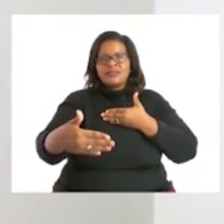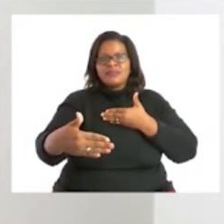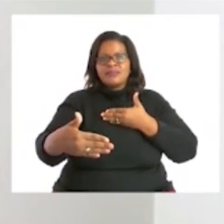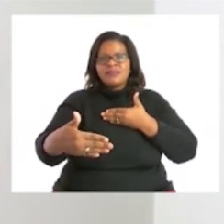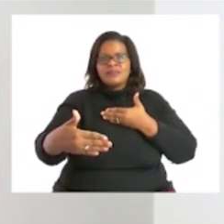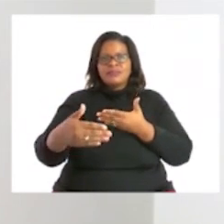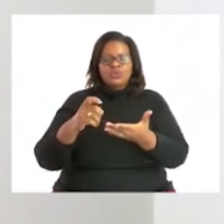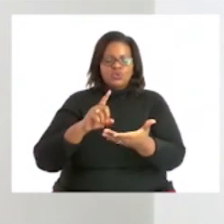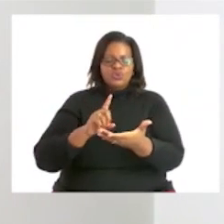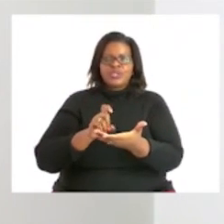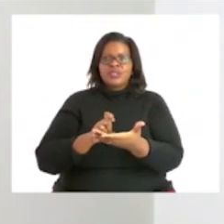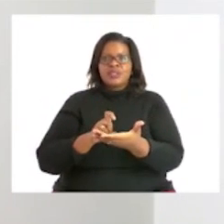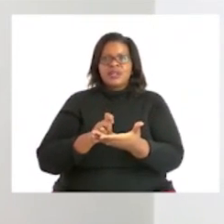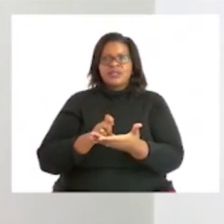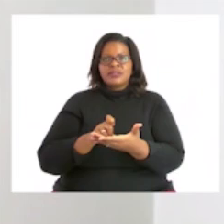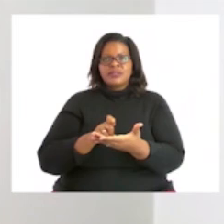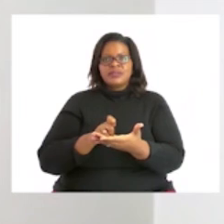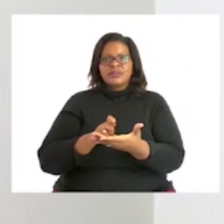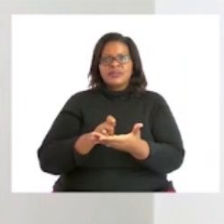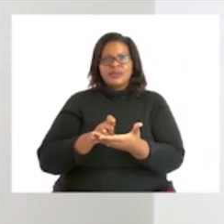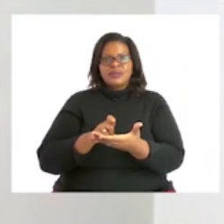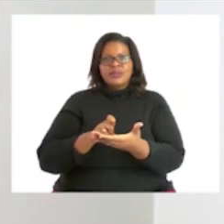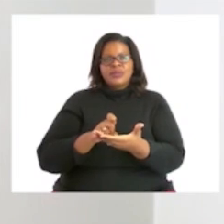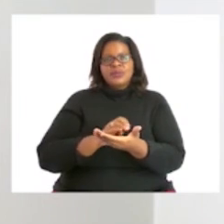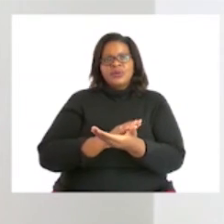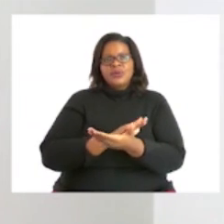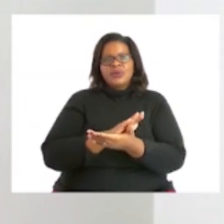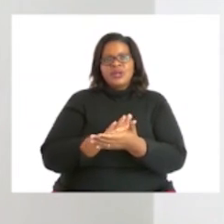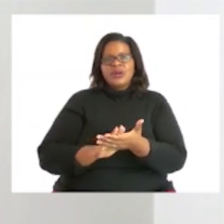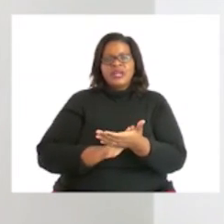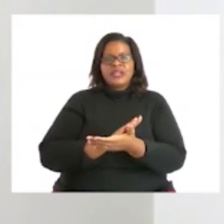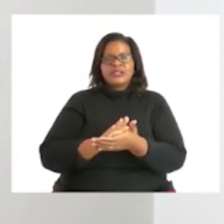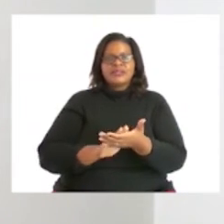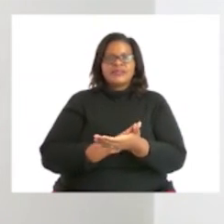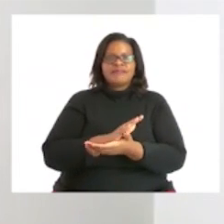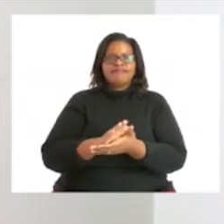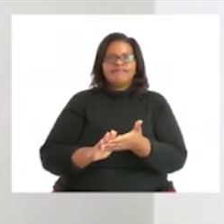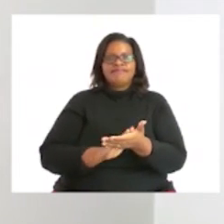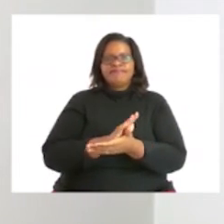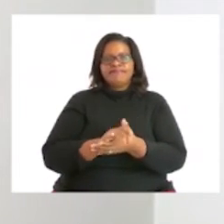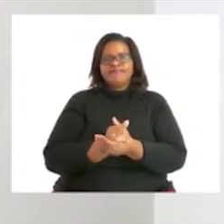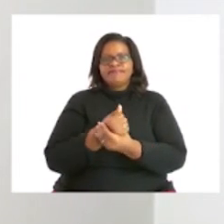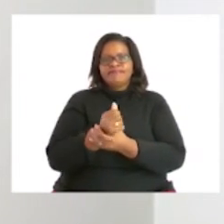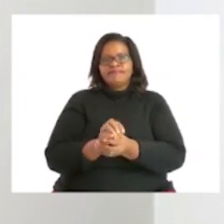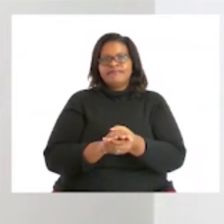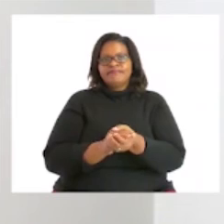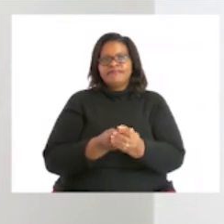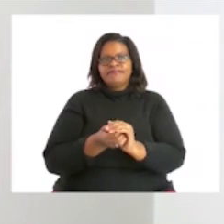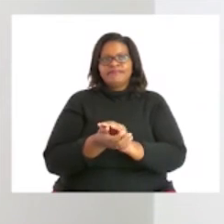We have our sanitizers. We spray it on our hands. I hope you also have got your sanitizers. We rub it